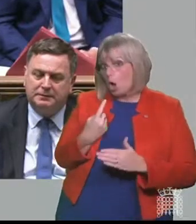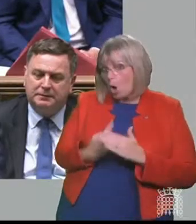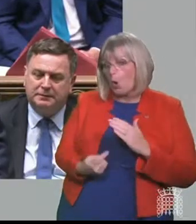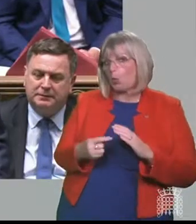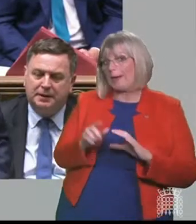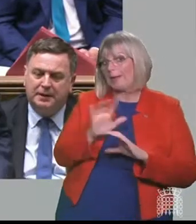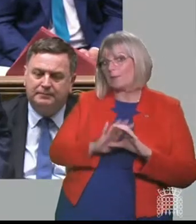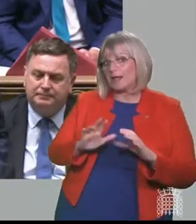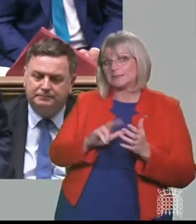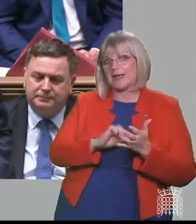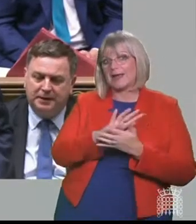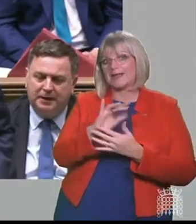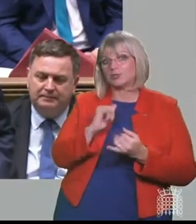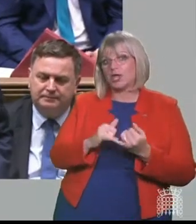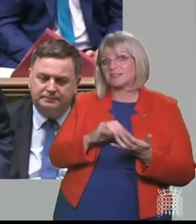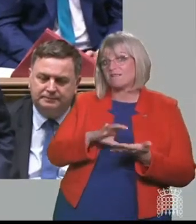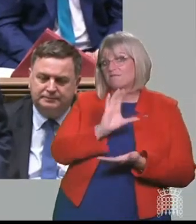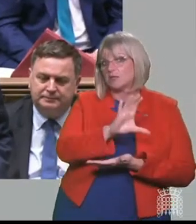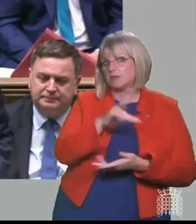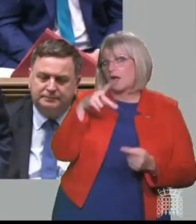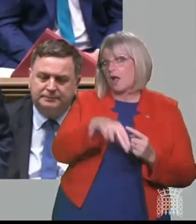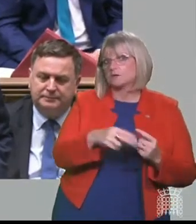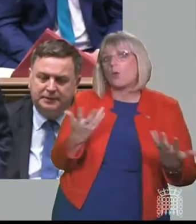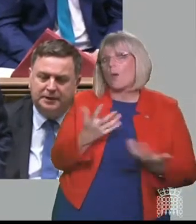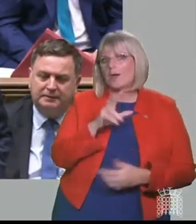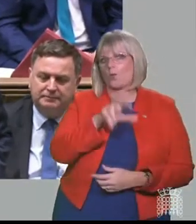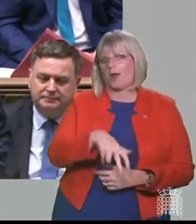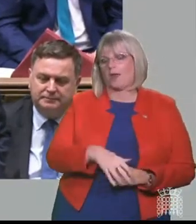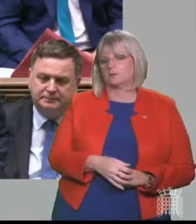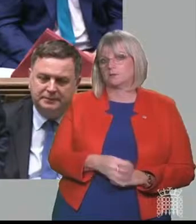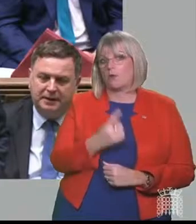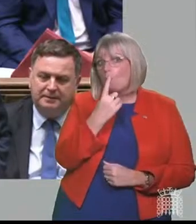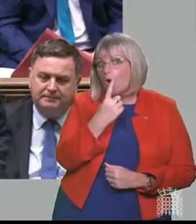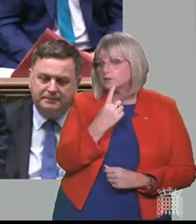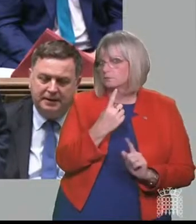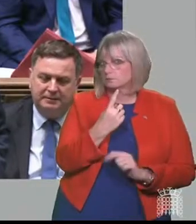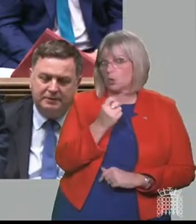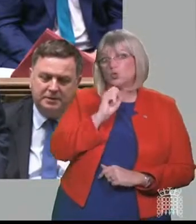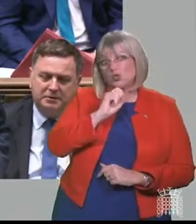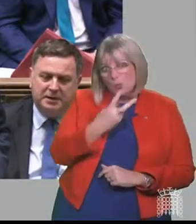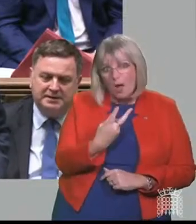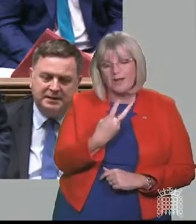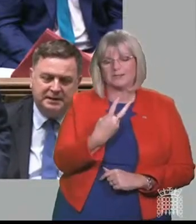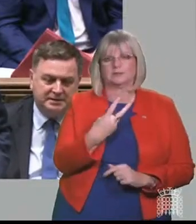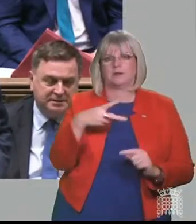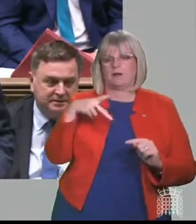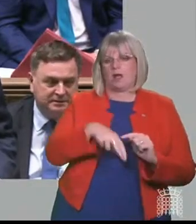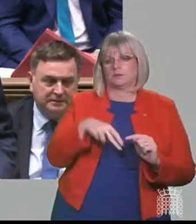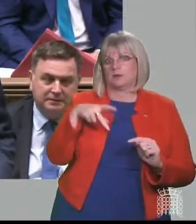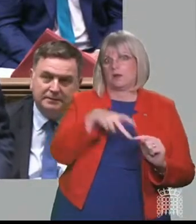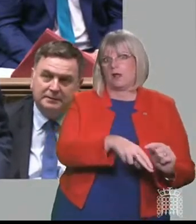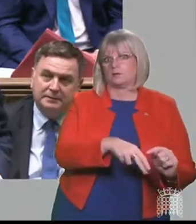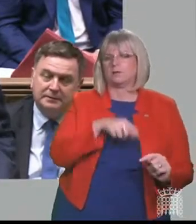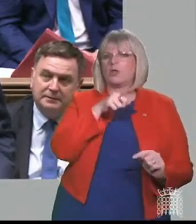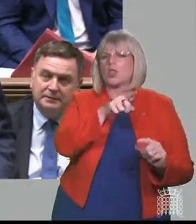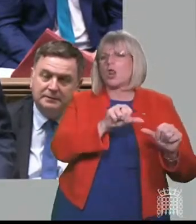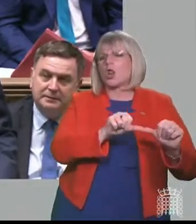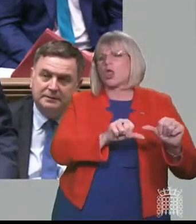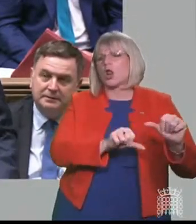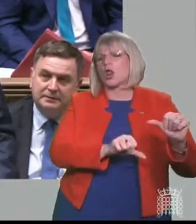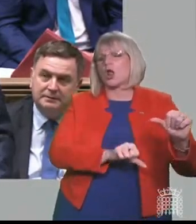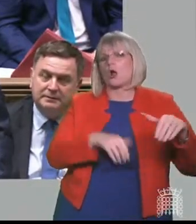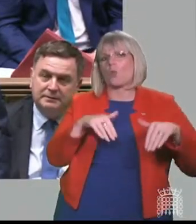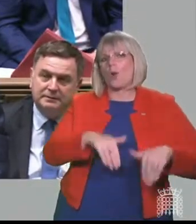is Wales. Not once, but twice, with the longest hospital waits in Britain.